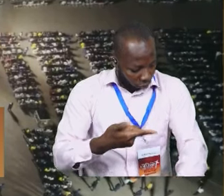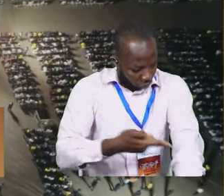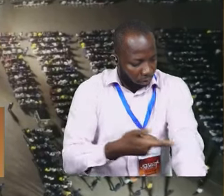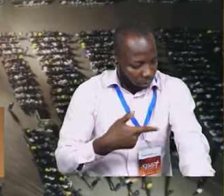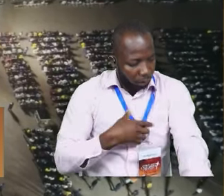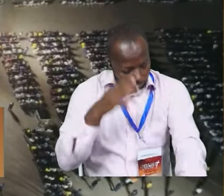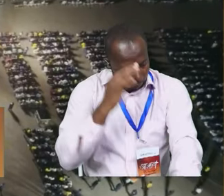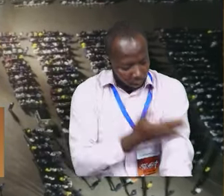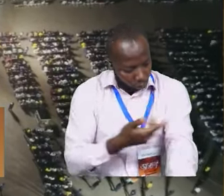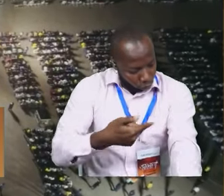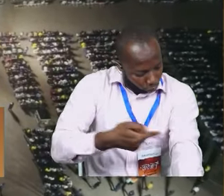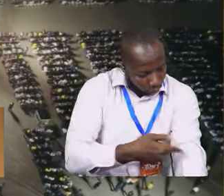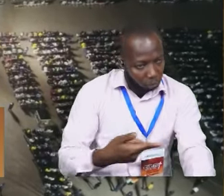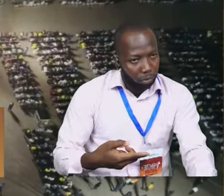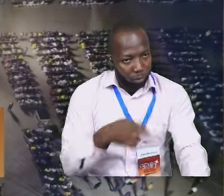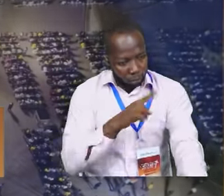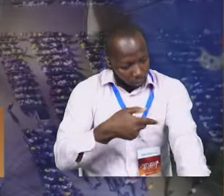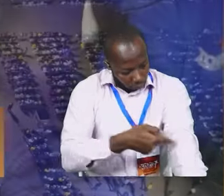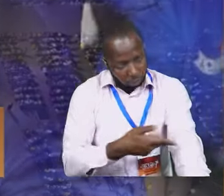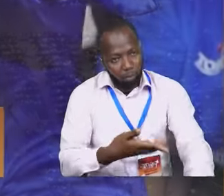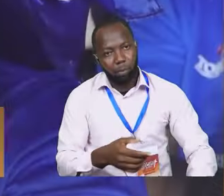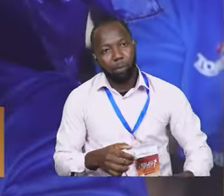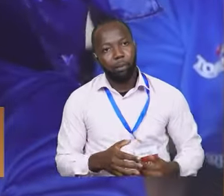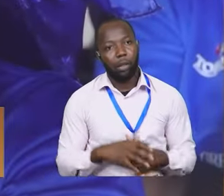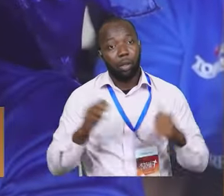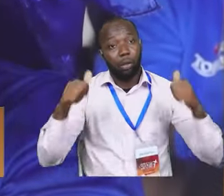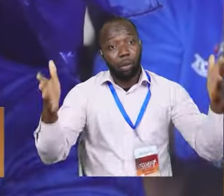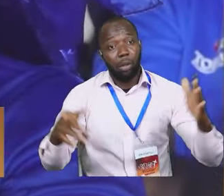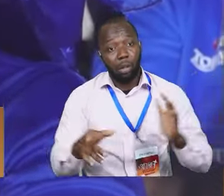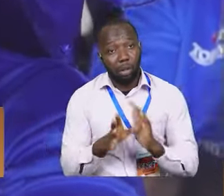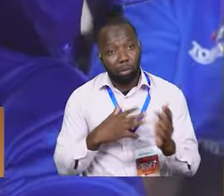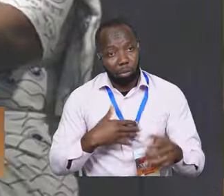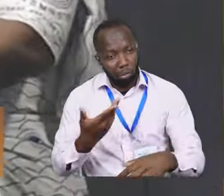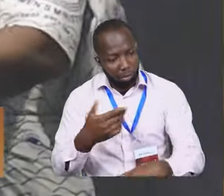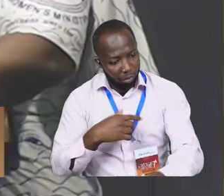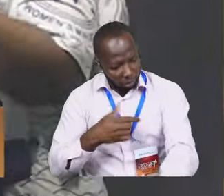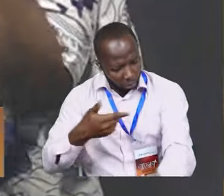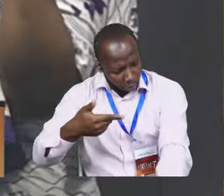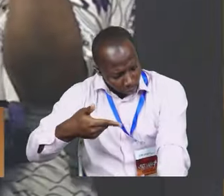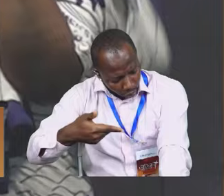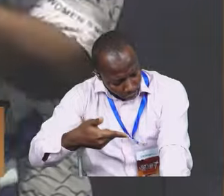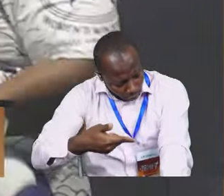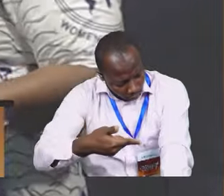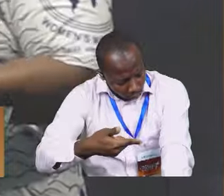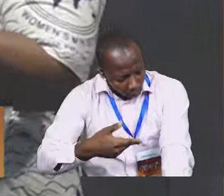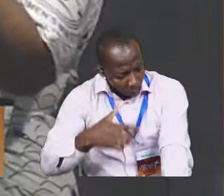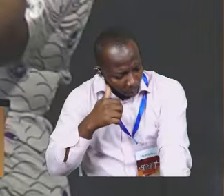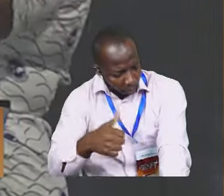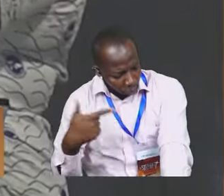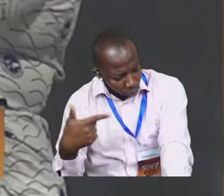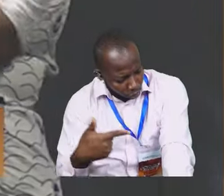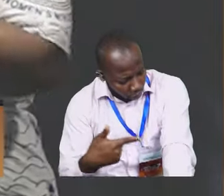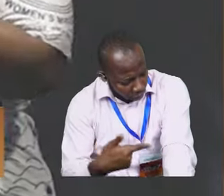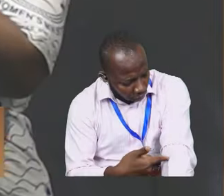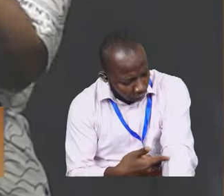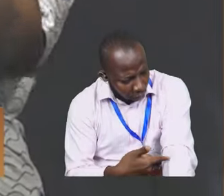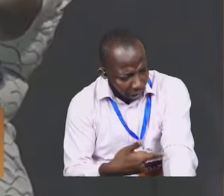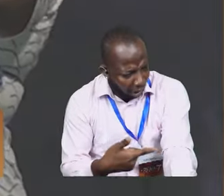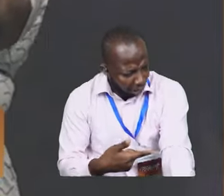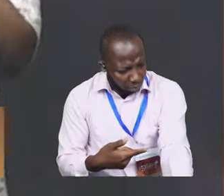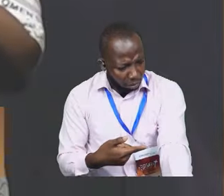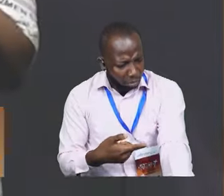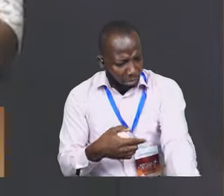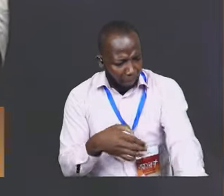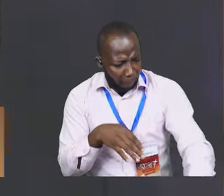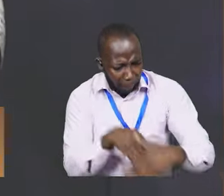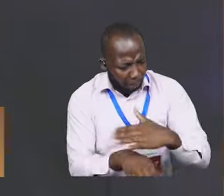the child. Hallelujah. I said, amen. And then he started giving the injection.